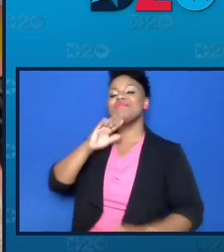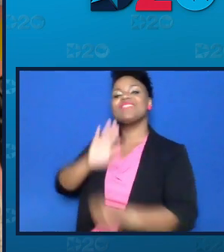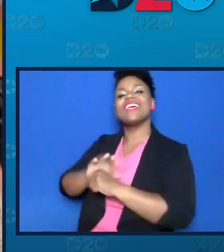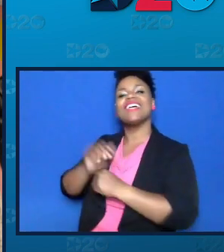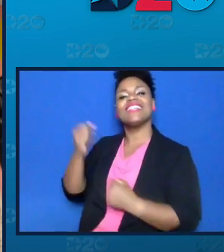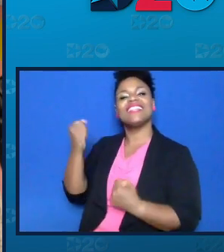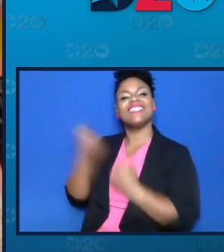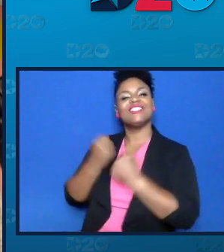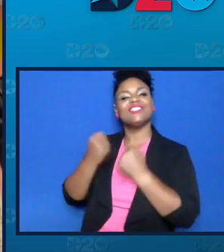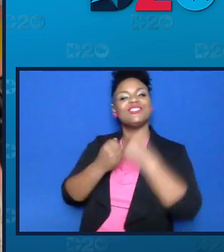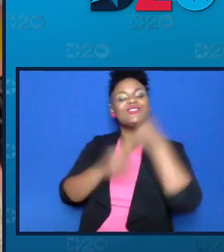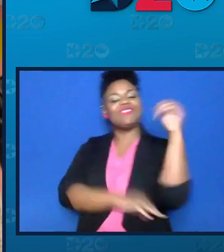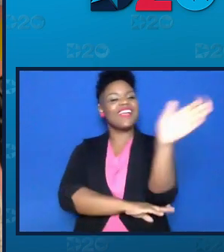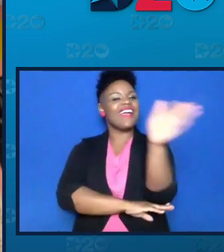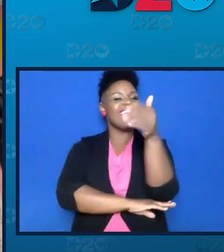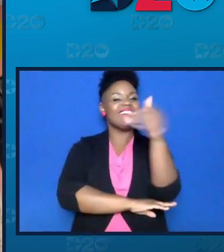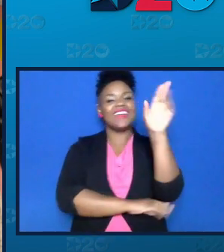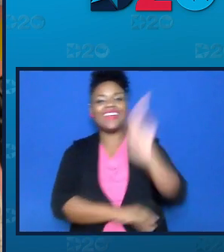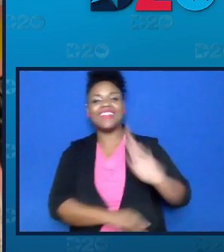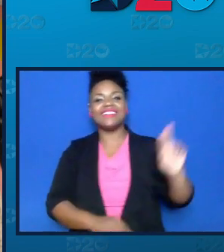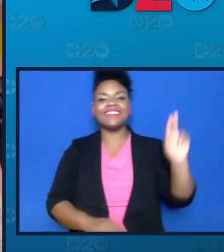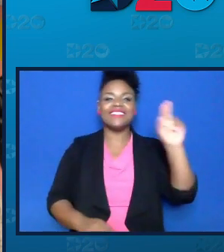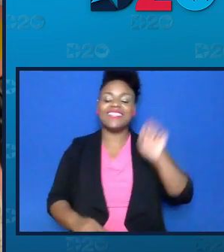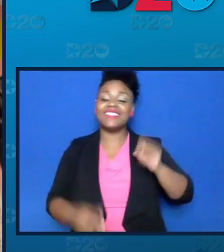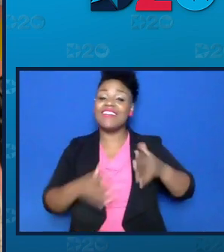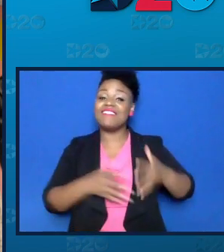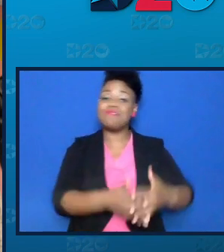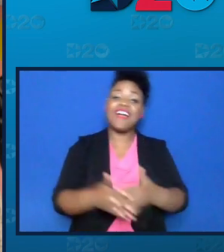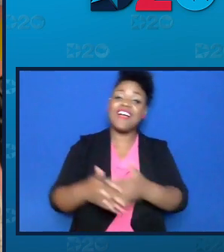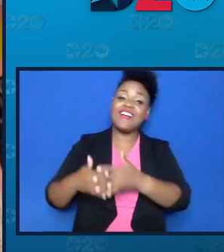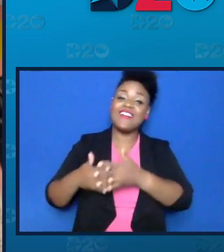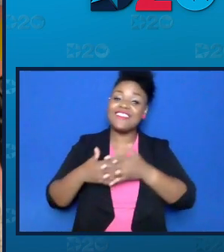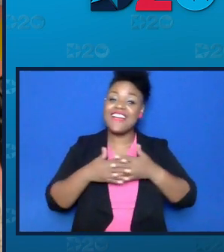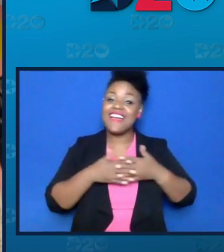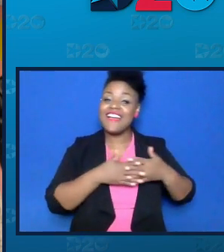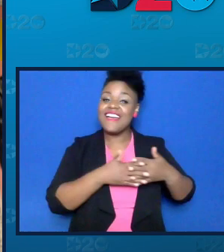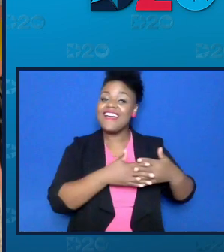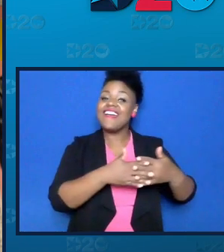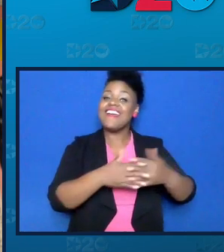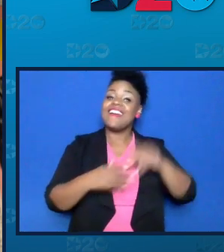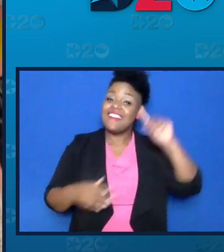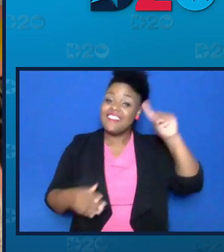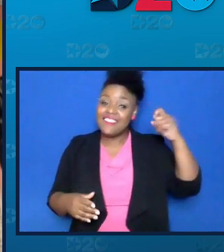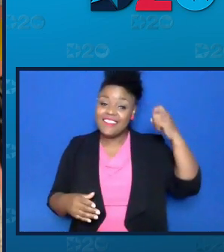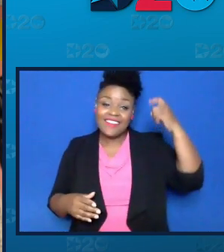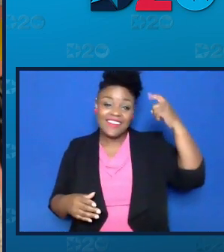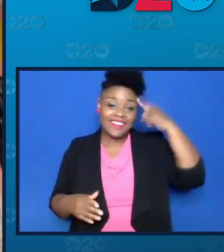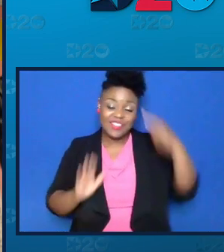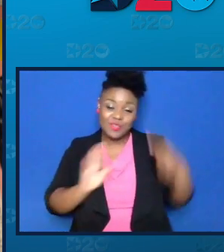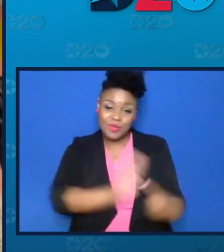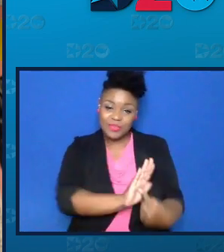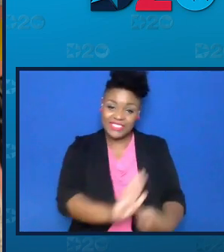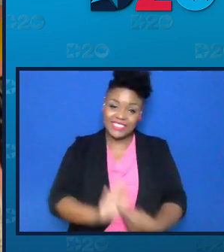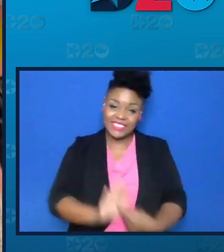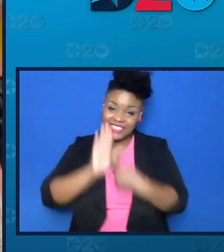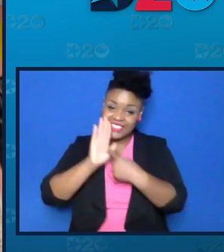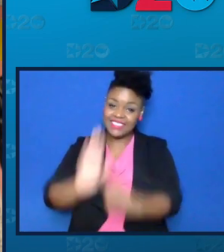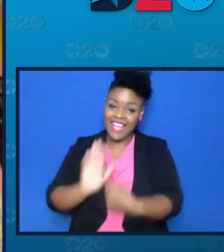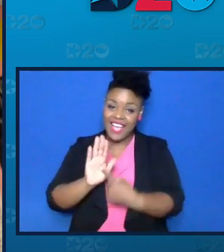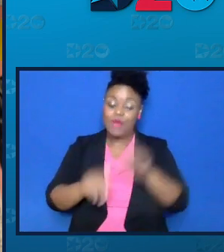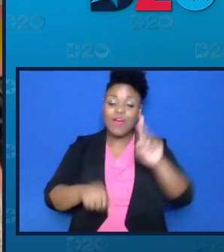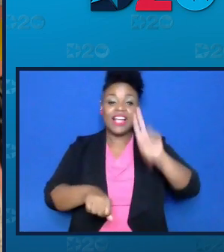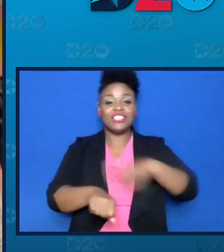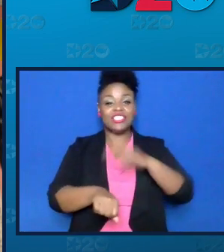flag of the United States of America and to a republic for which it stands, one nation,